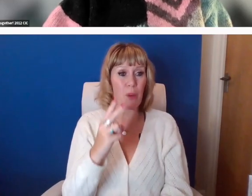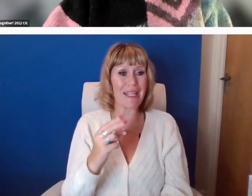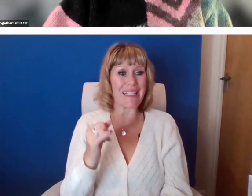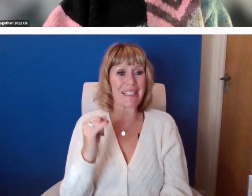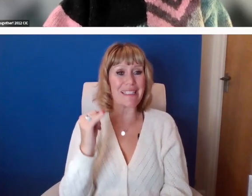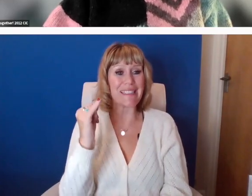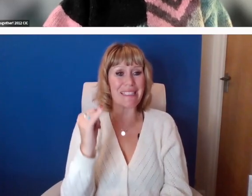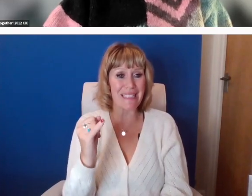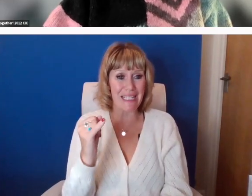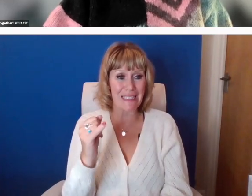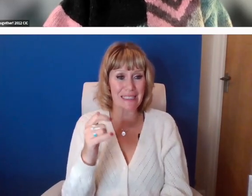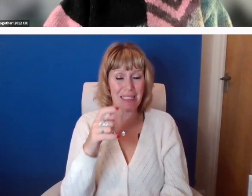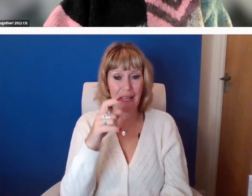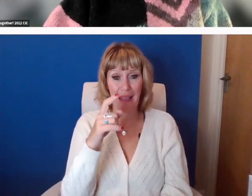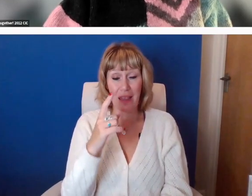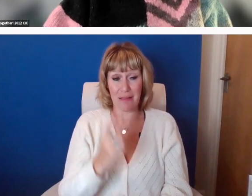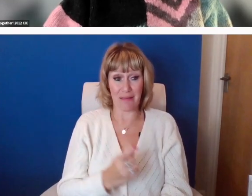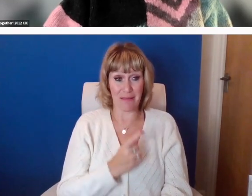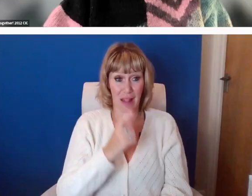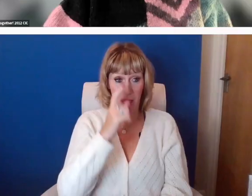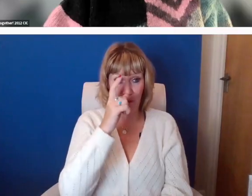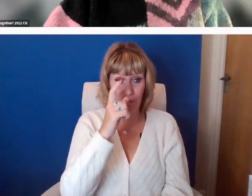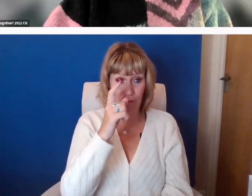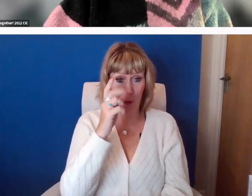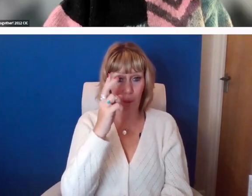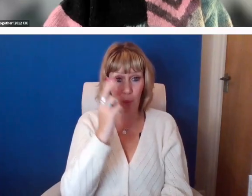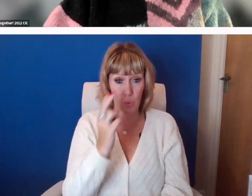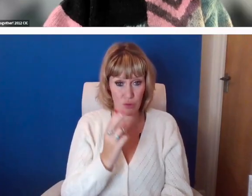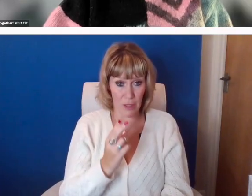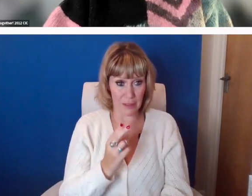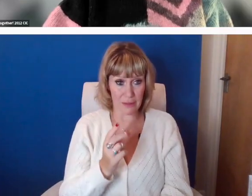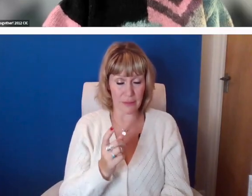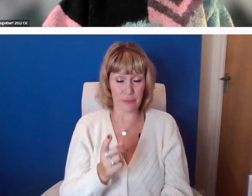been fantastic to see so many new pictures.